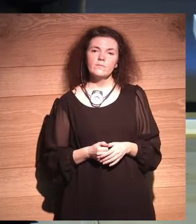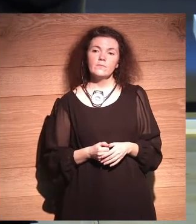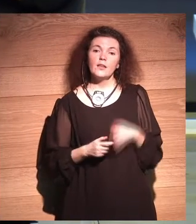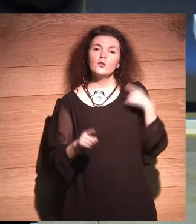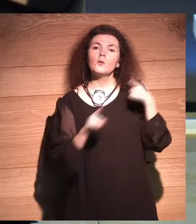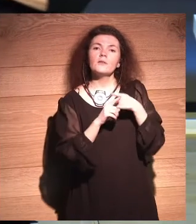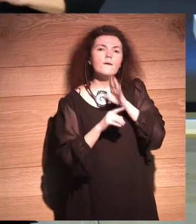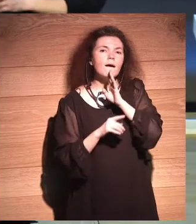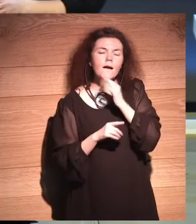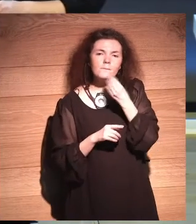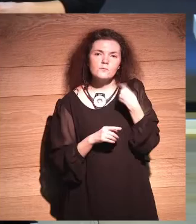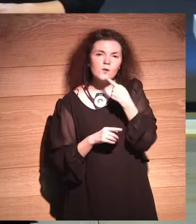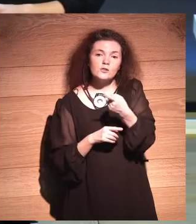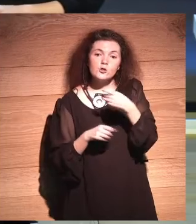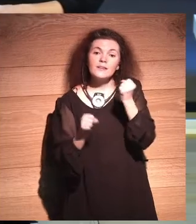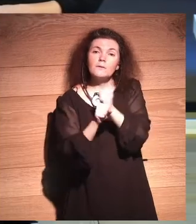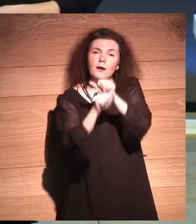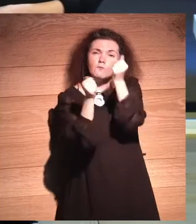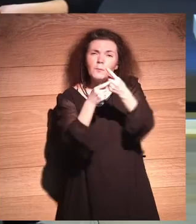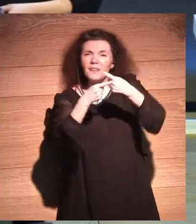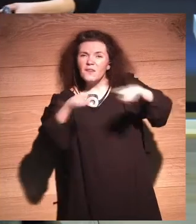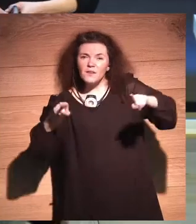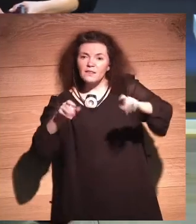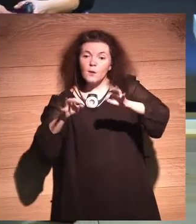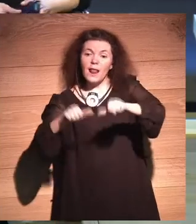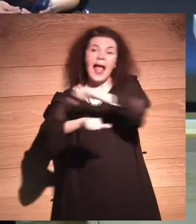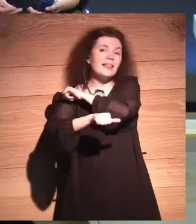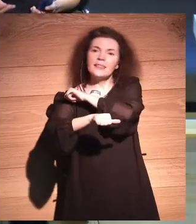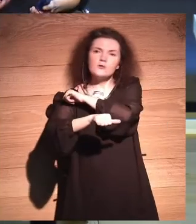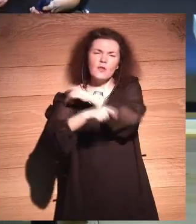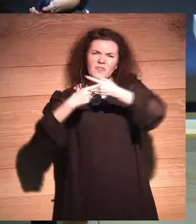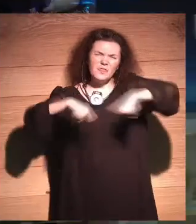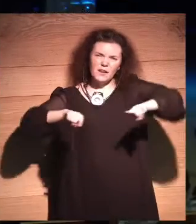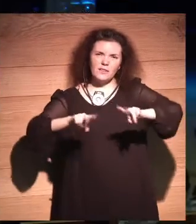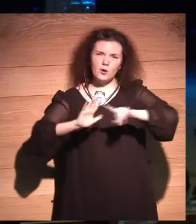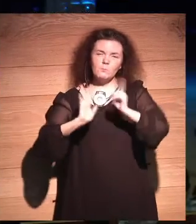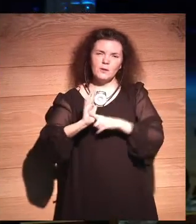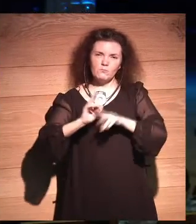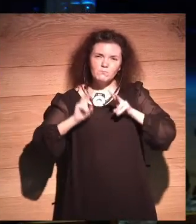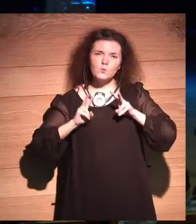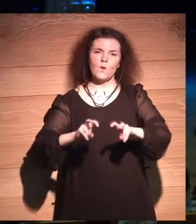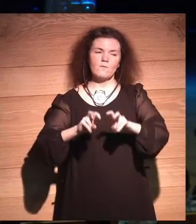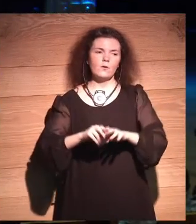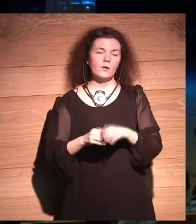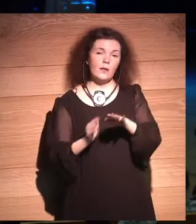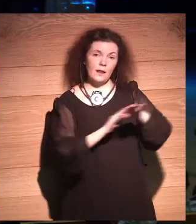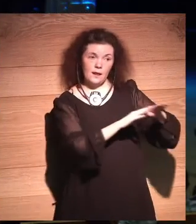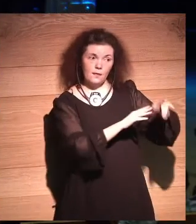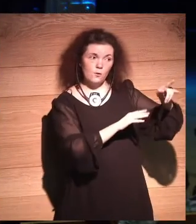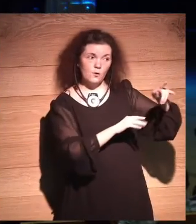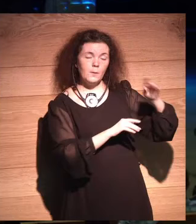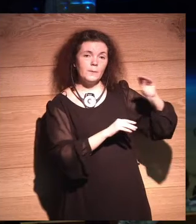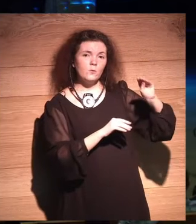done before, nothing else than that. Okay. Vamos a agrupar preguntas. Hay dos en este lado del auditorio. There